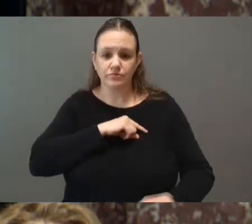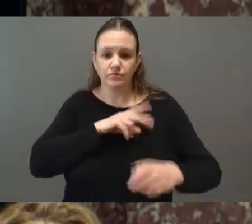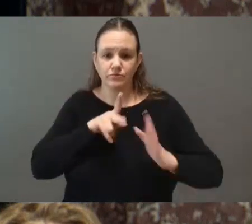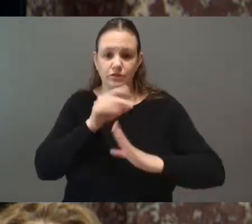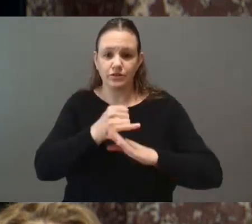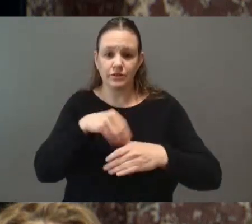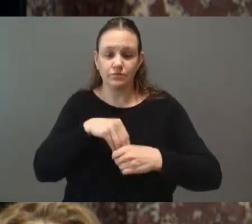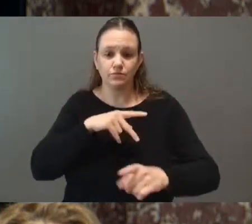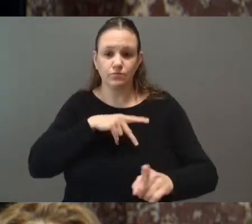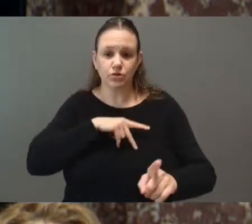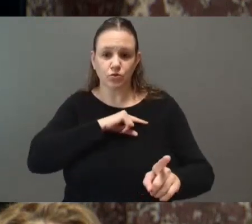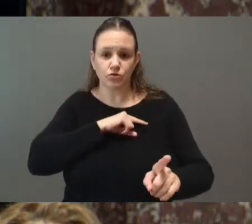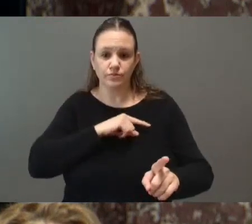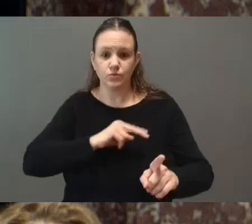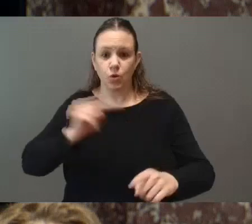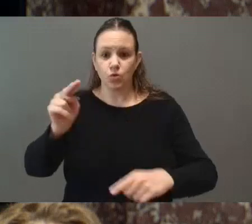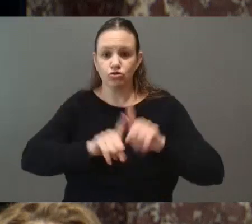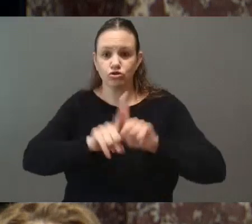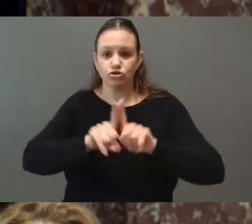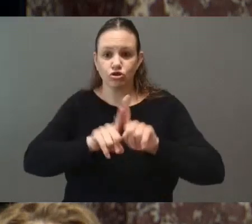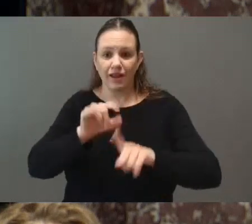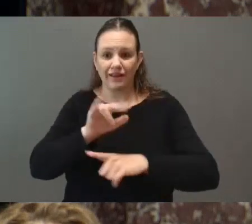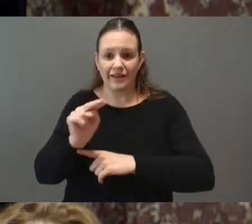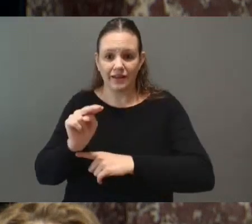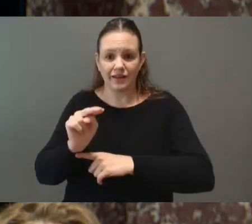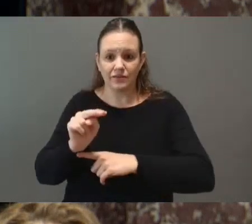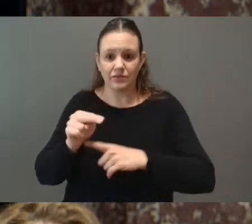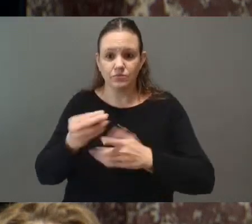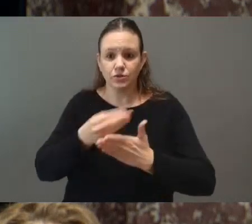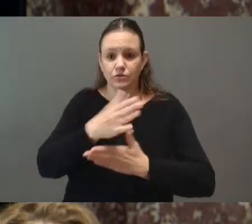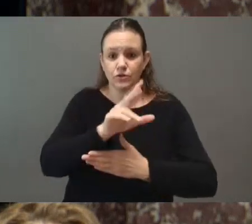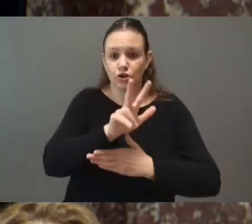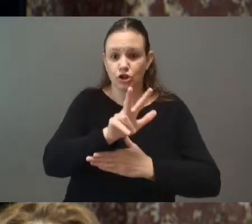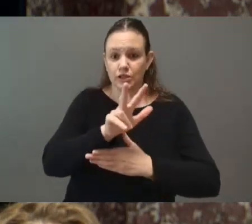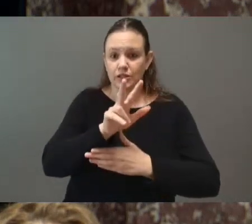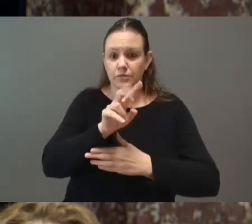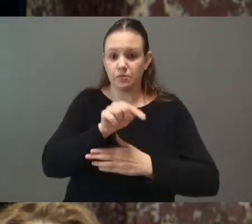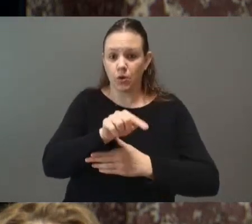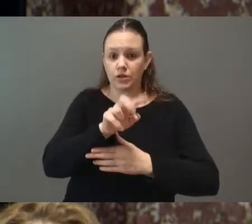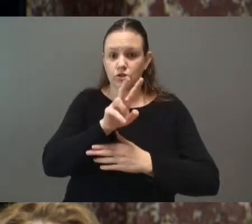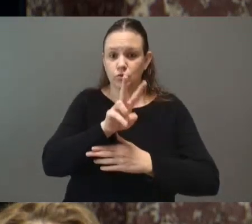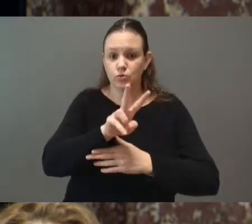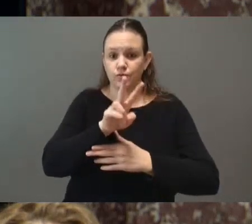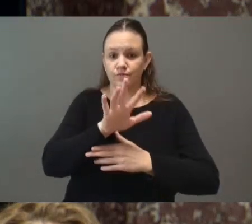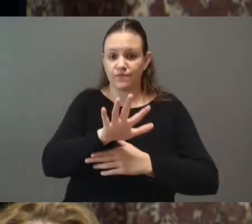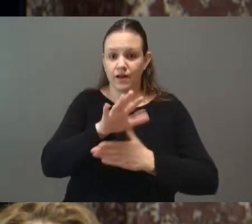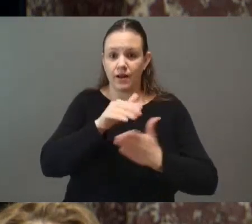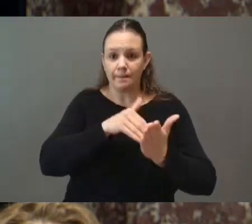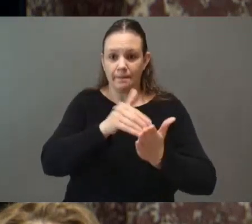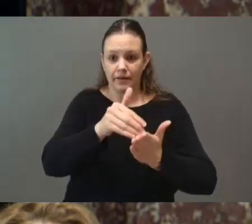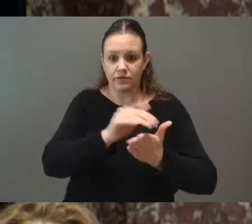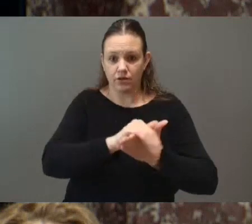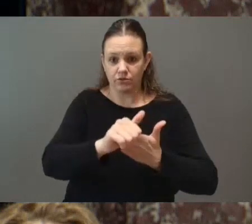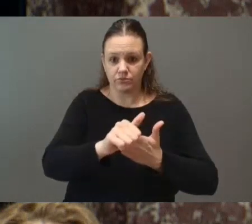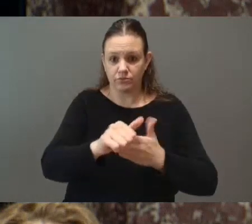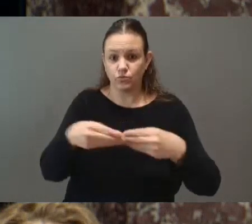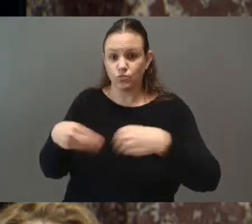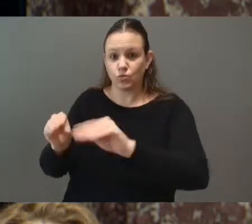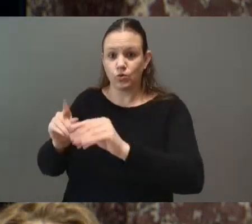million, was then sold to BC Housing for $10.5